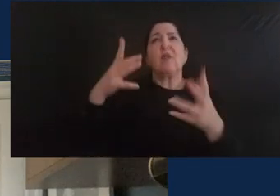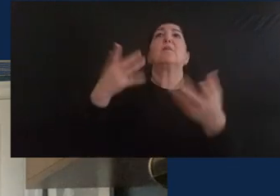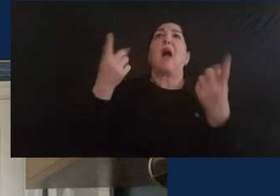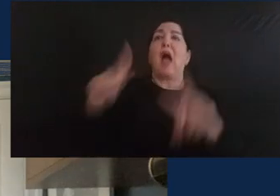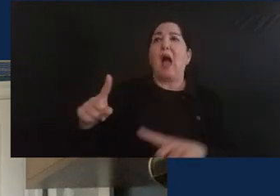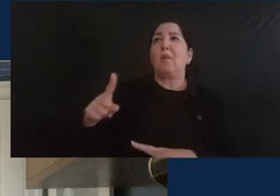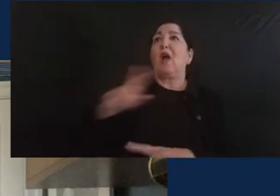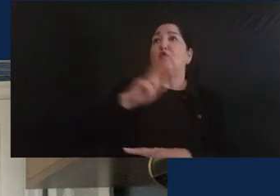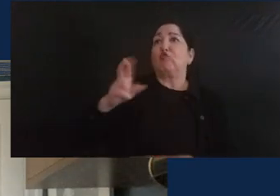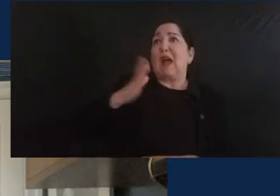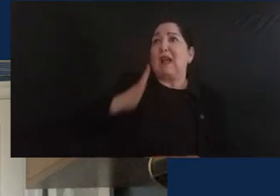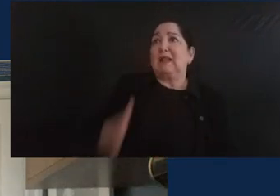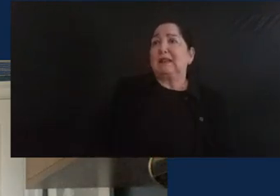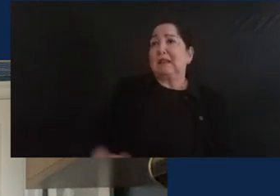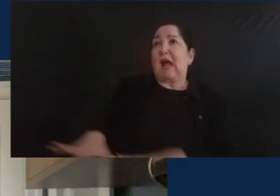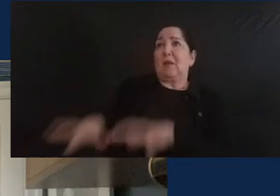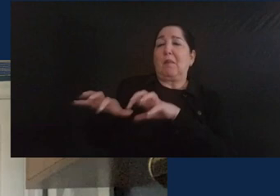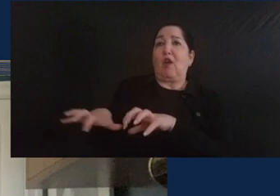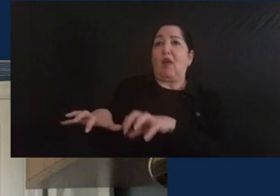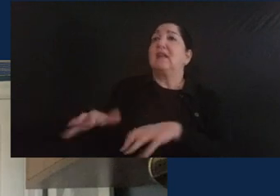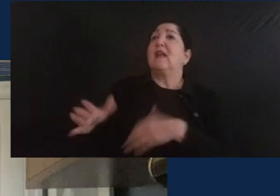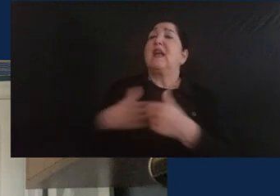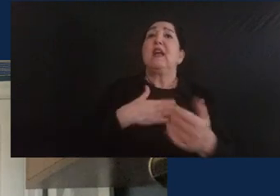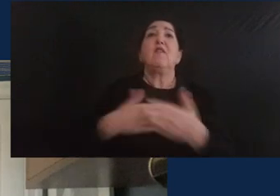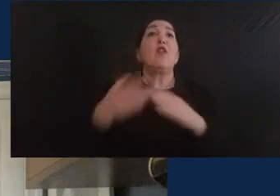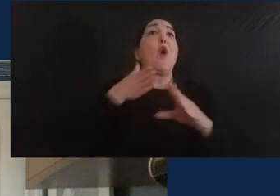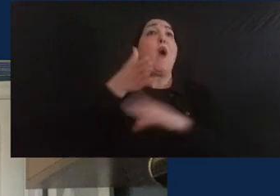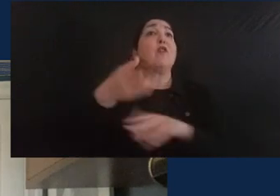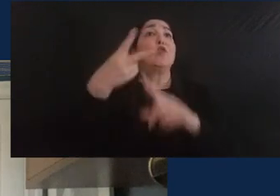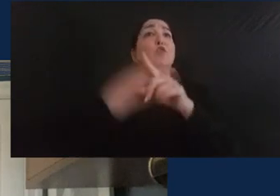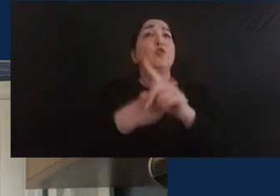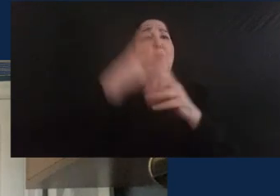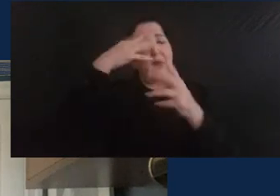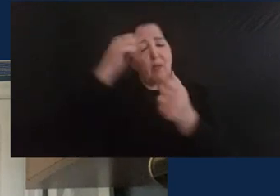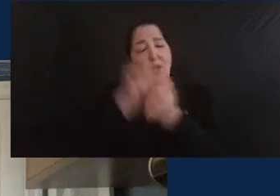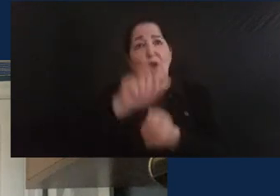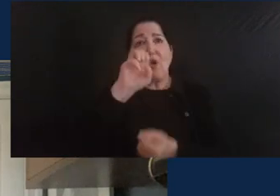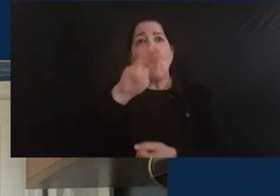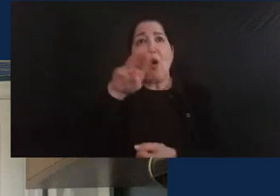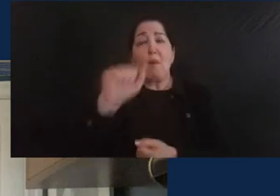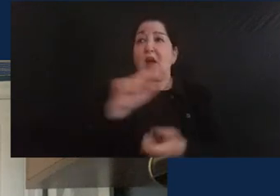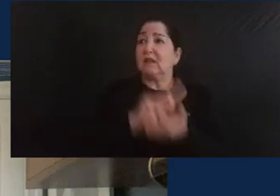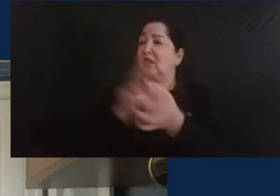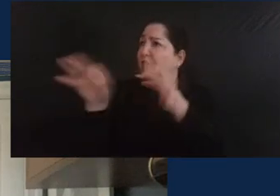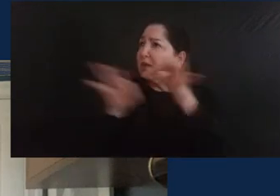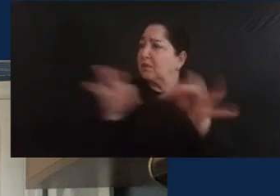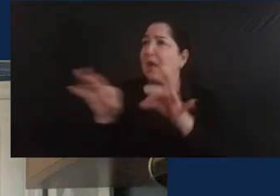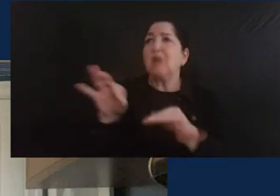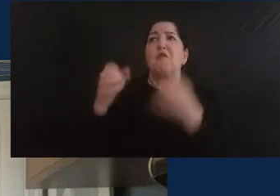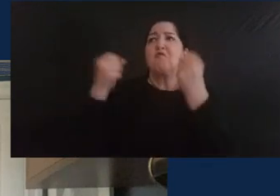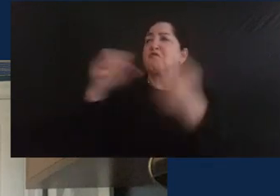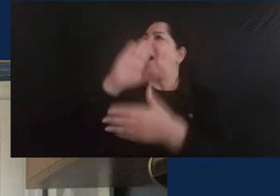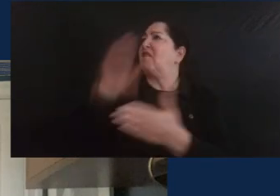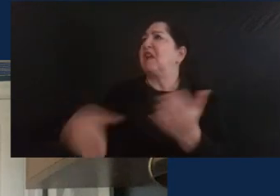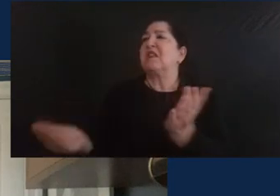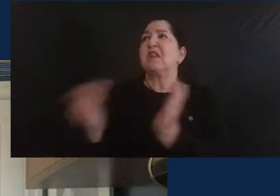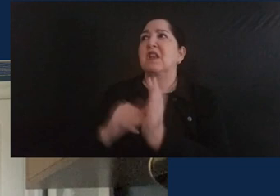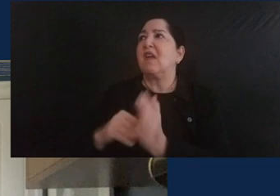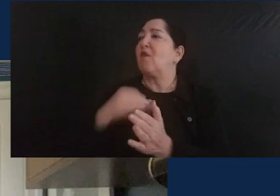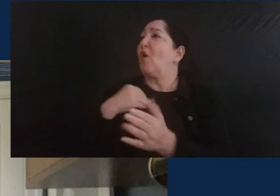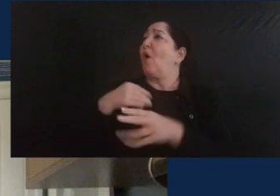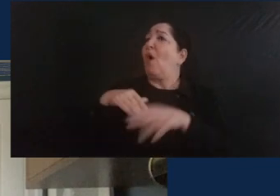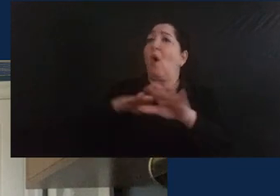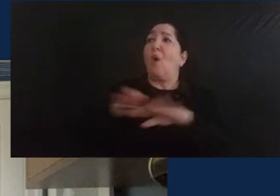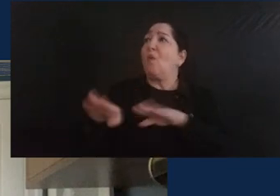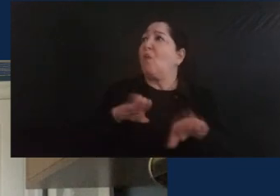an aneurysm. Even though he woke up from a 2-month coma to doctors explaining that he'd never be able to drive again or wear regular